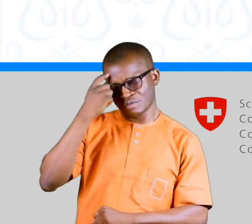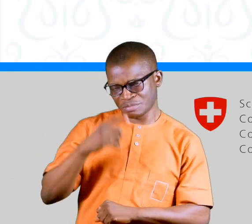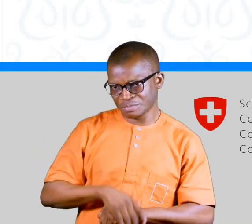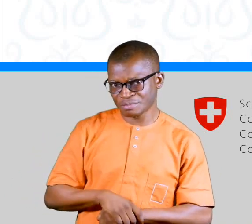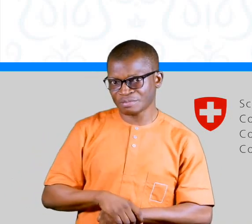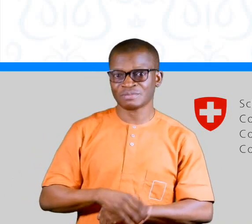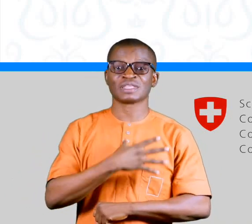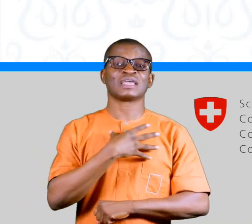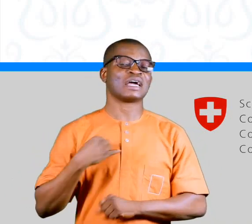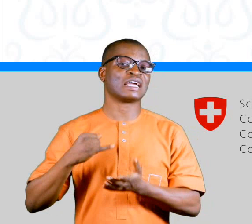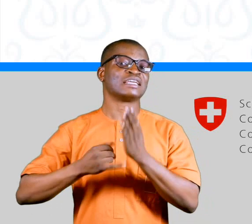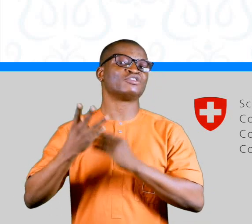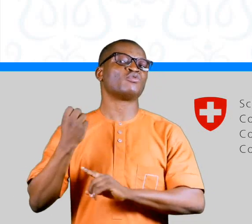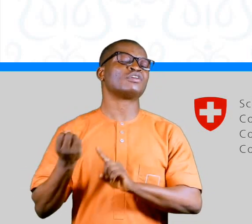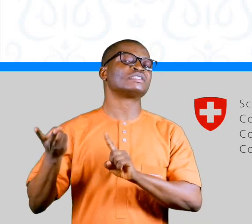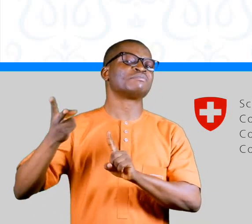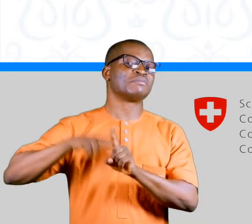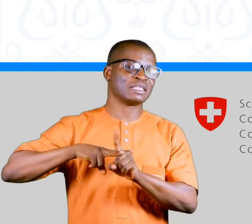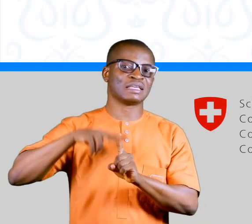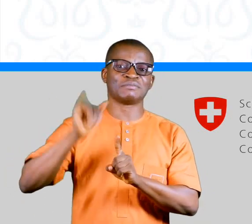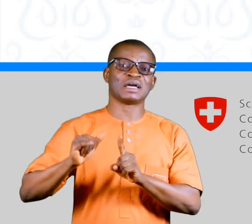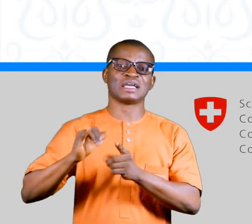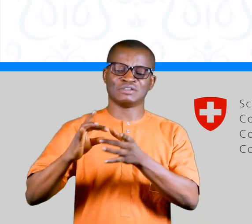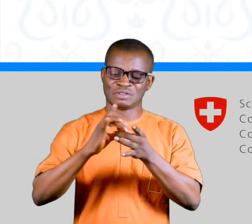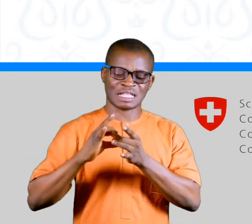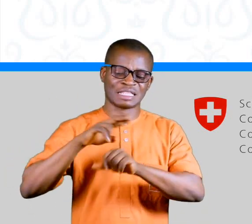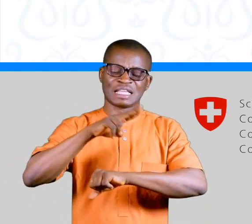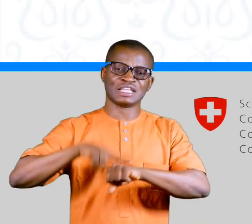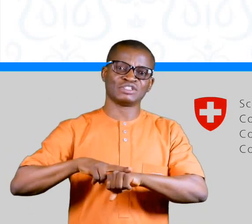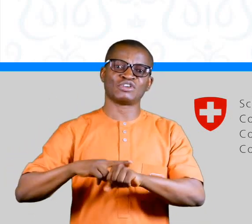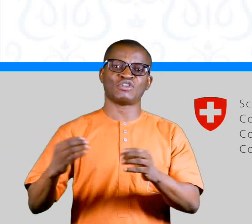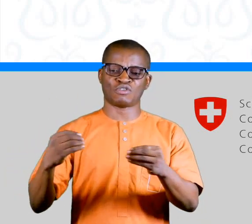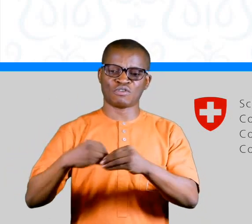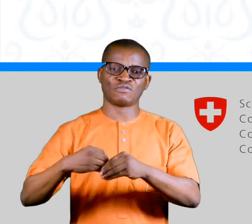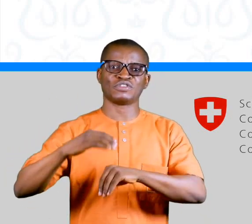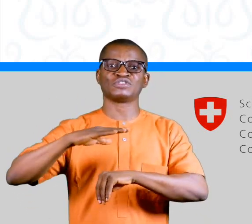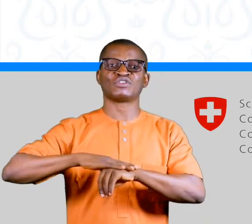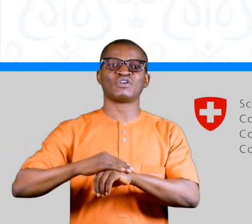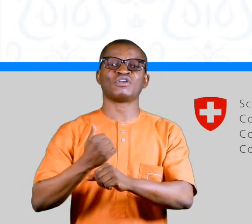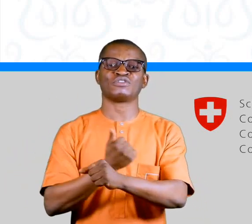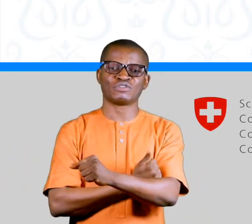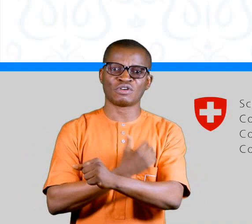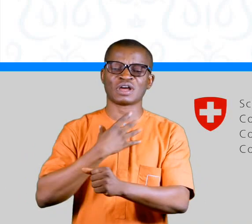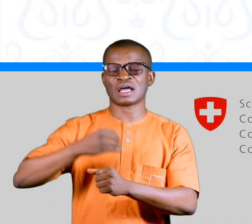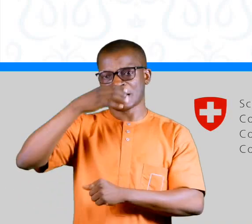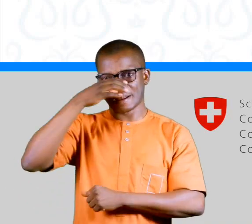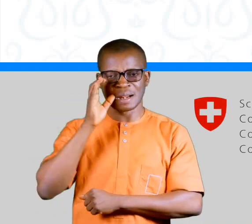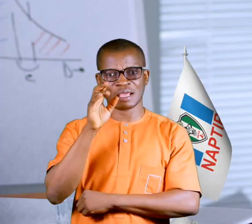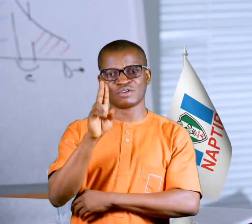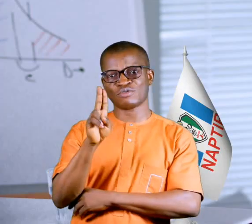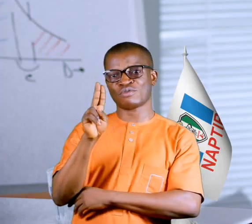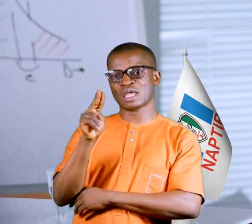government, and it was implemented by United Nations Office on Drugs and Crime,